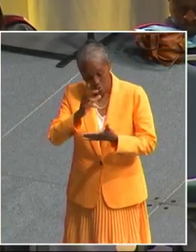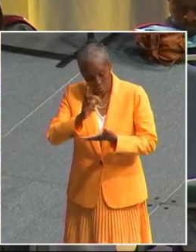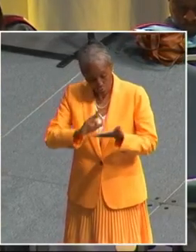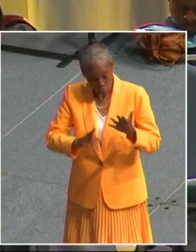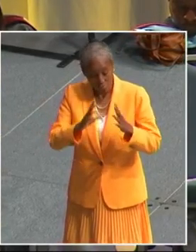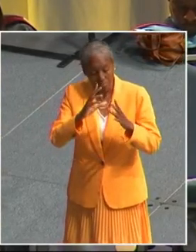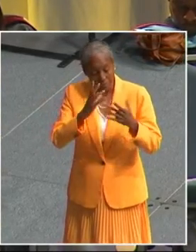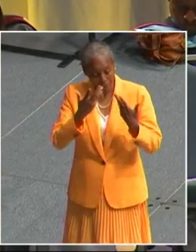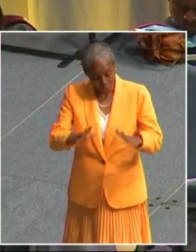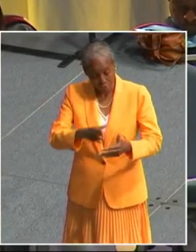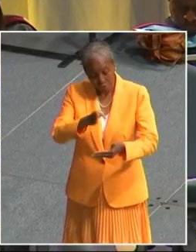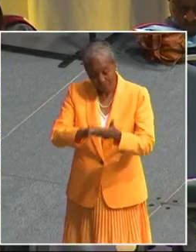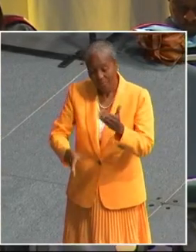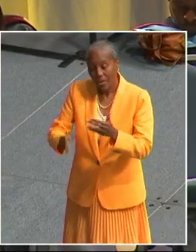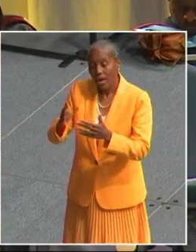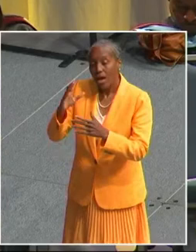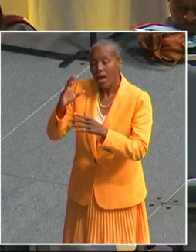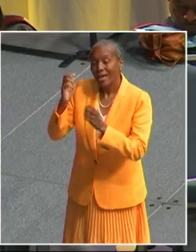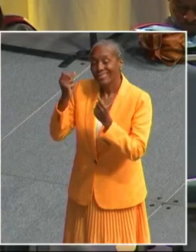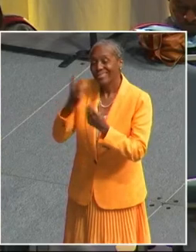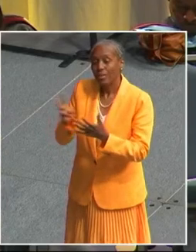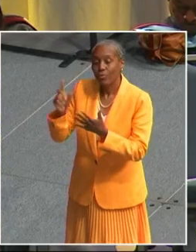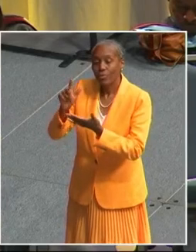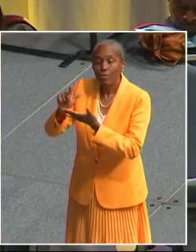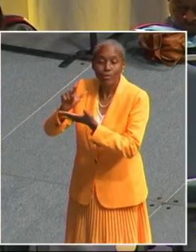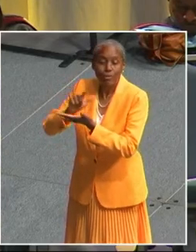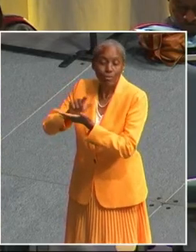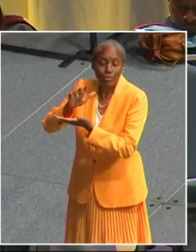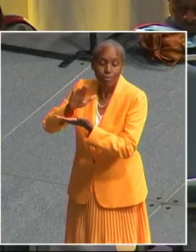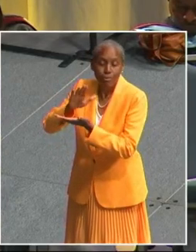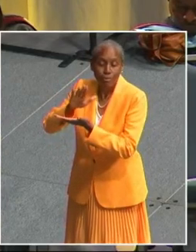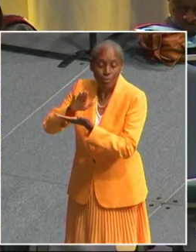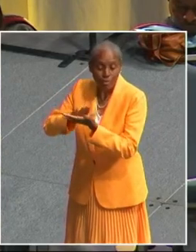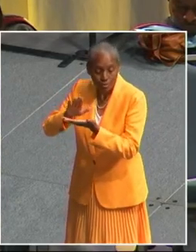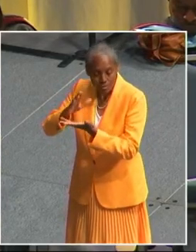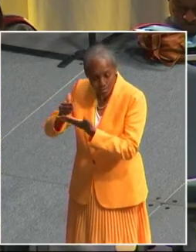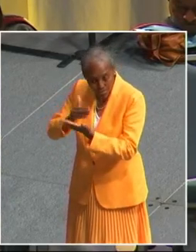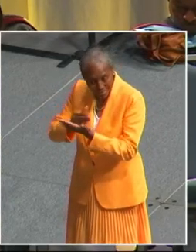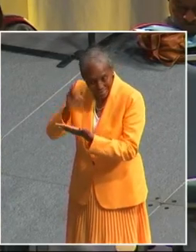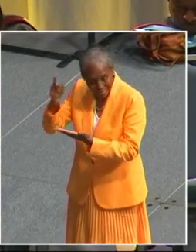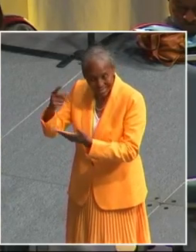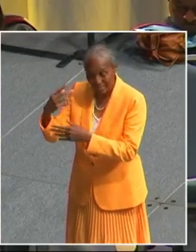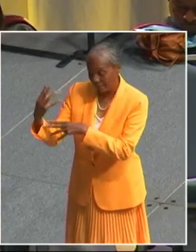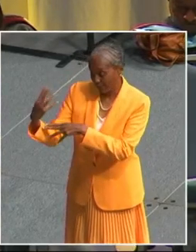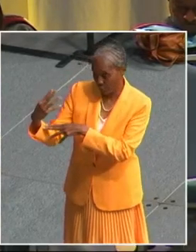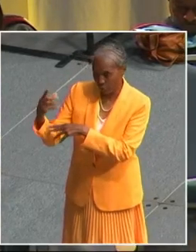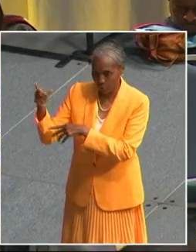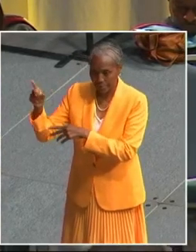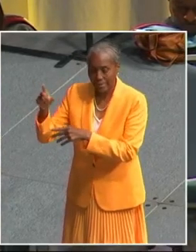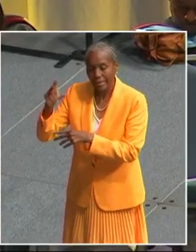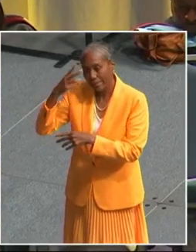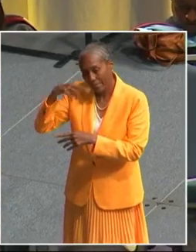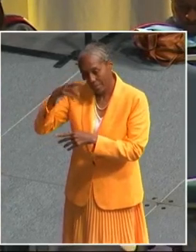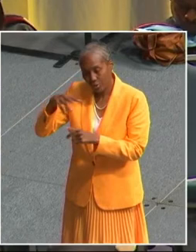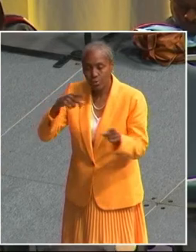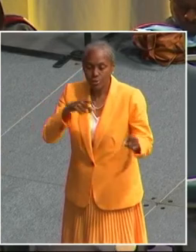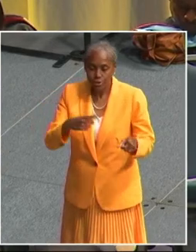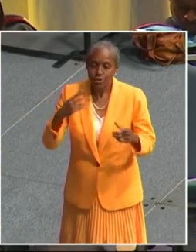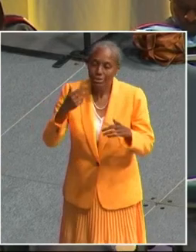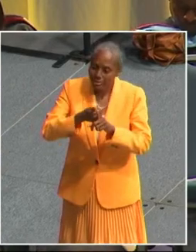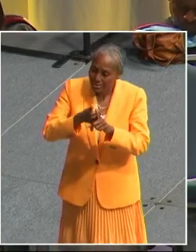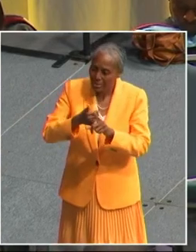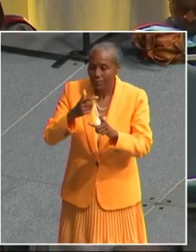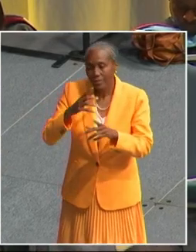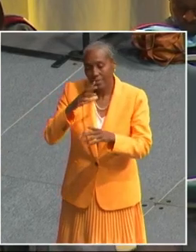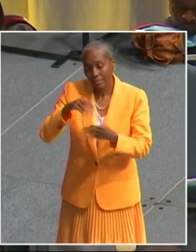been completing virtual law courses at a college in her home country of Mexico. She is a Charlotte Racial Justice Consortium